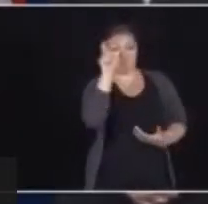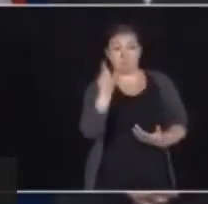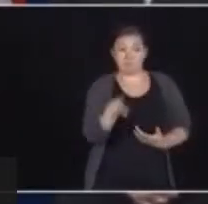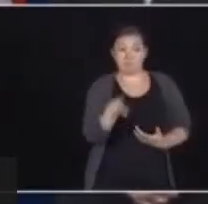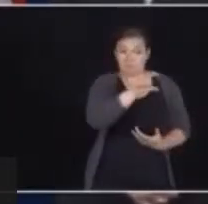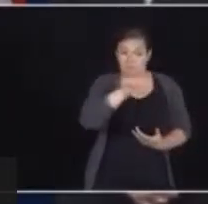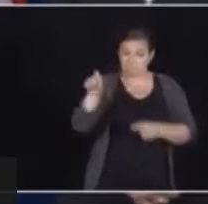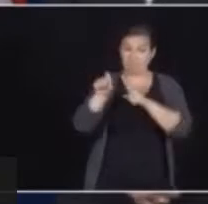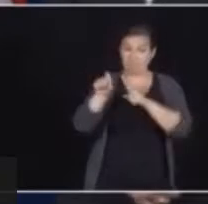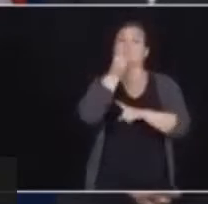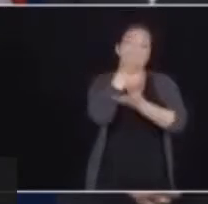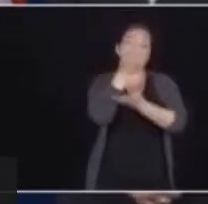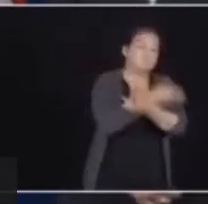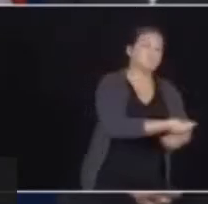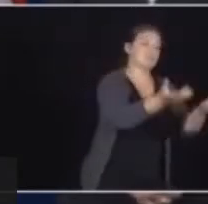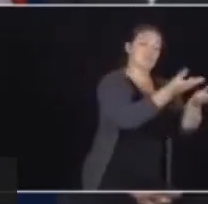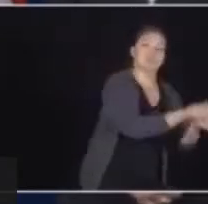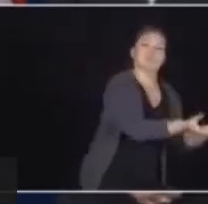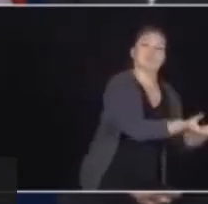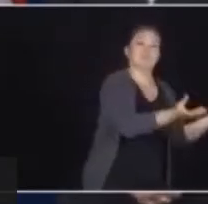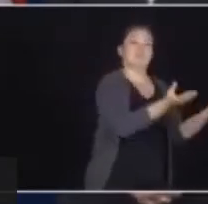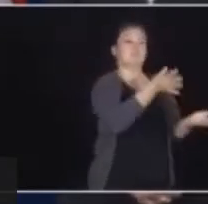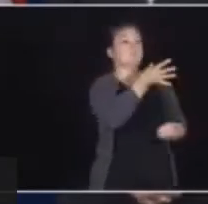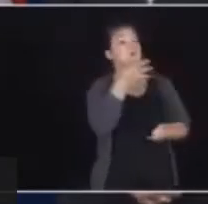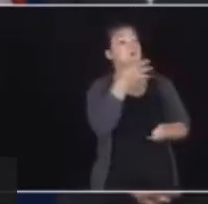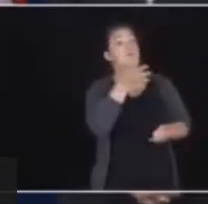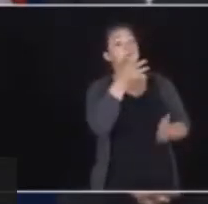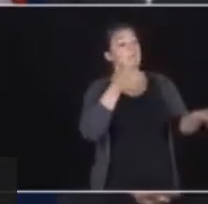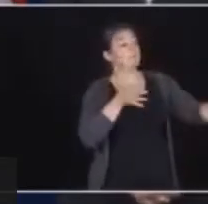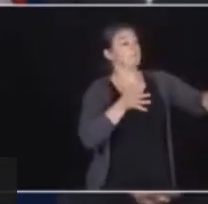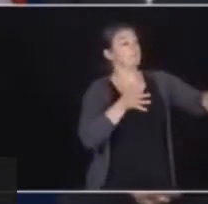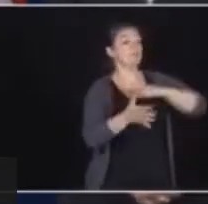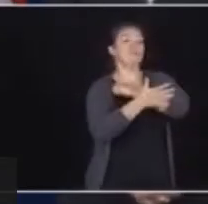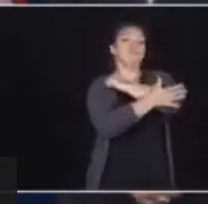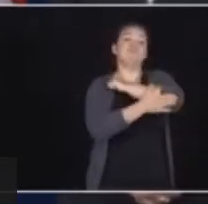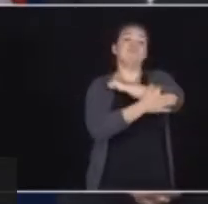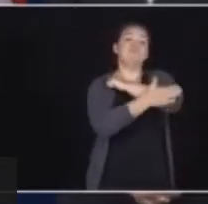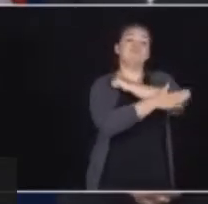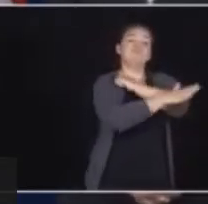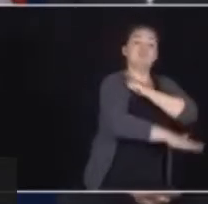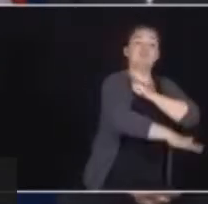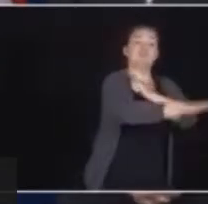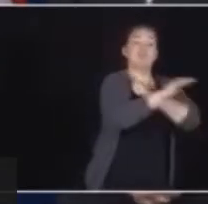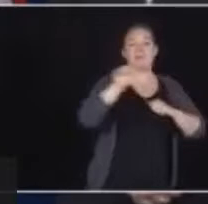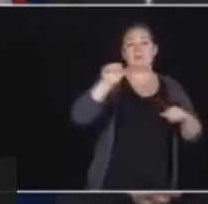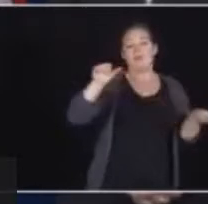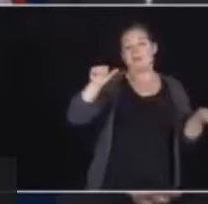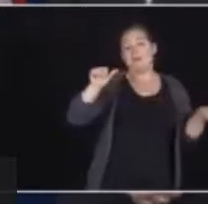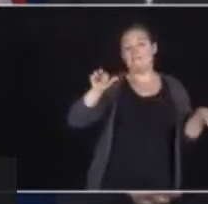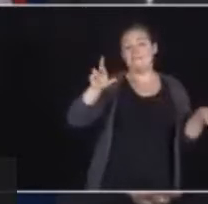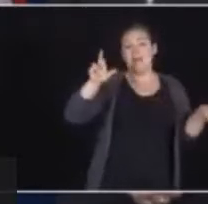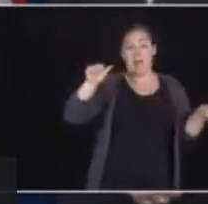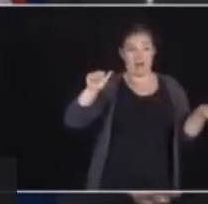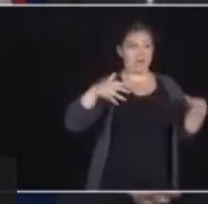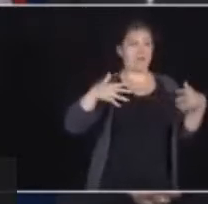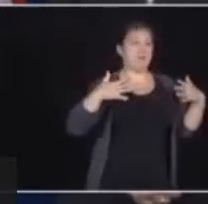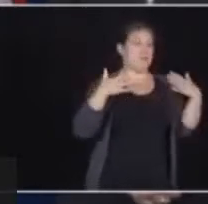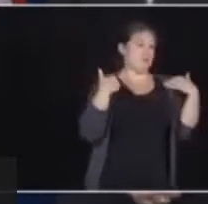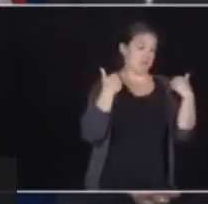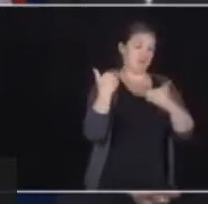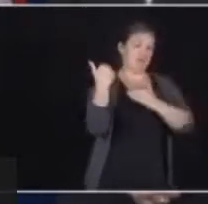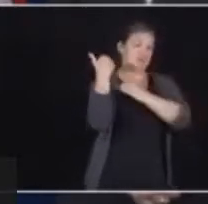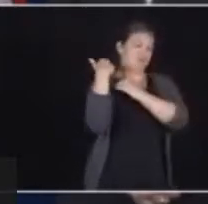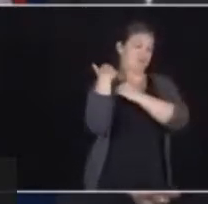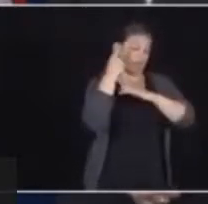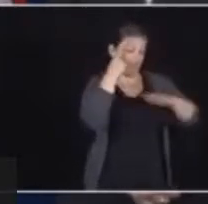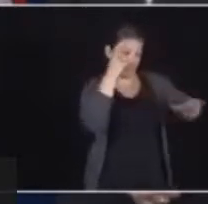now Agriculture and Rural Affairs Ministry is still coordinating the approach, which is proving to be very effective. We're still